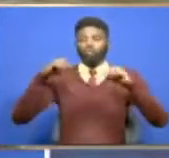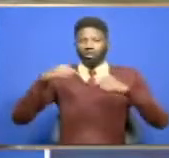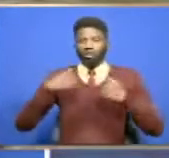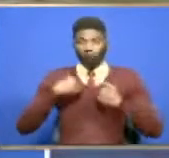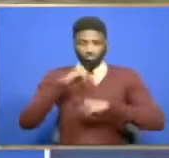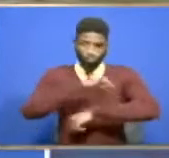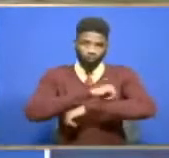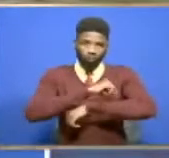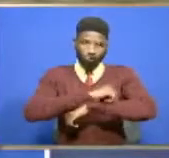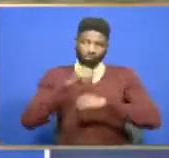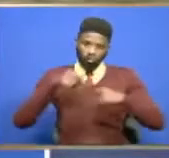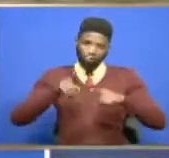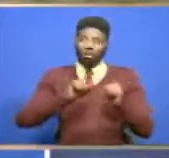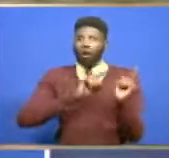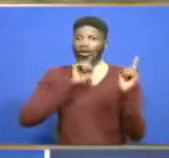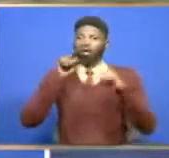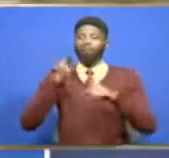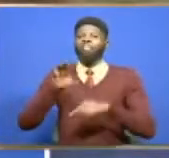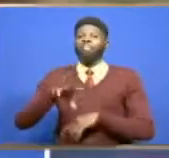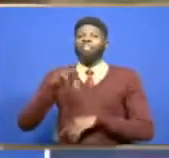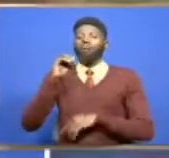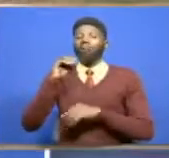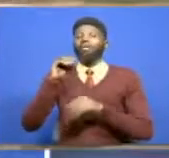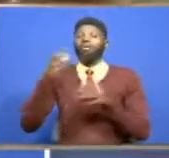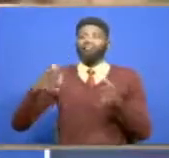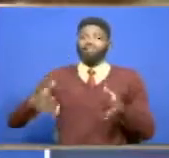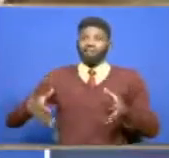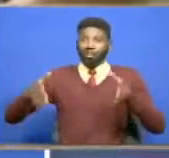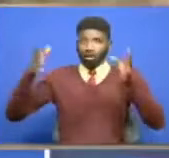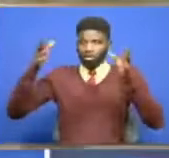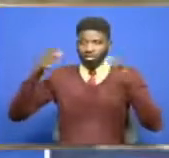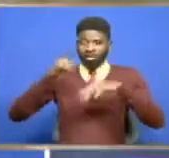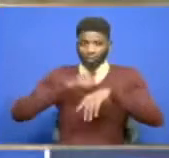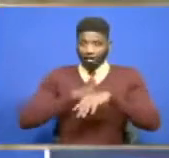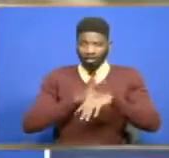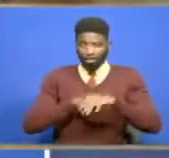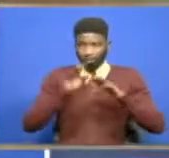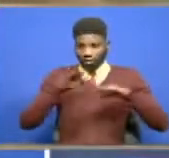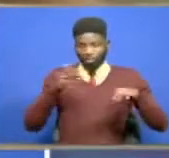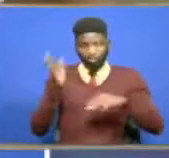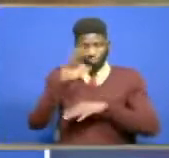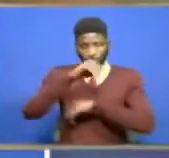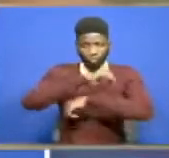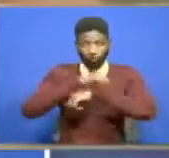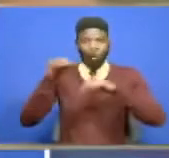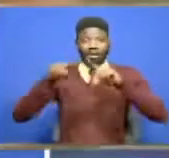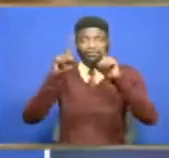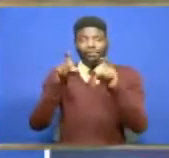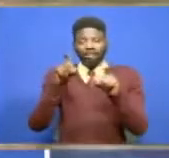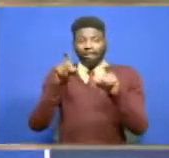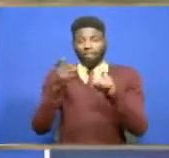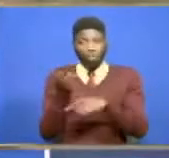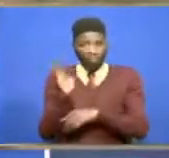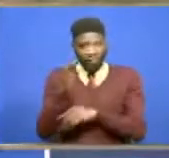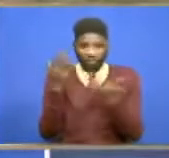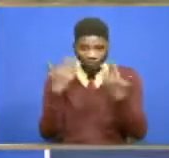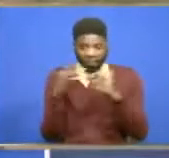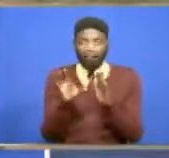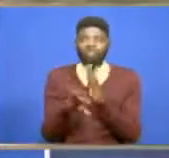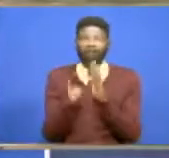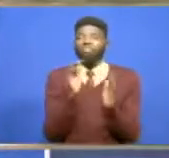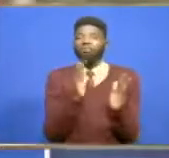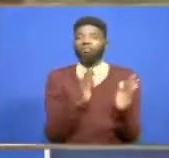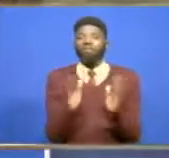wamekuja kuchukua tanks dio watoto wale wanaenda shule kufanya exams. Wakute kuna preparation